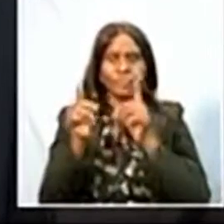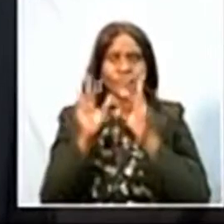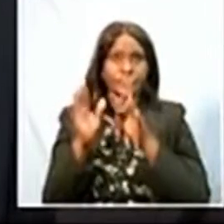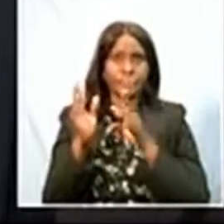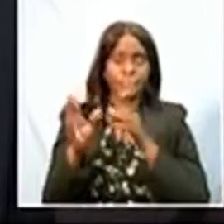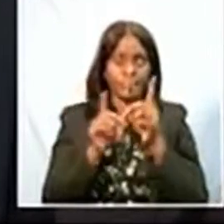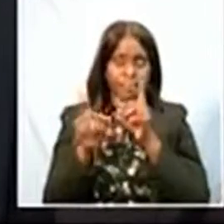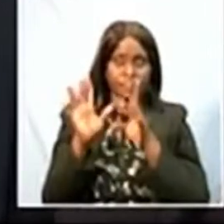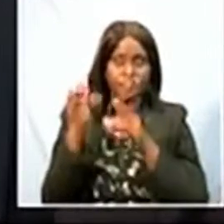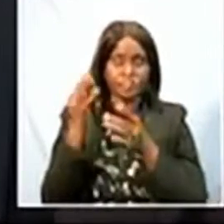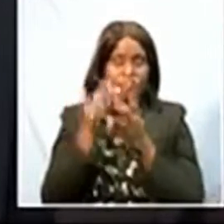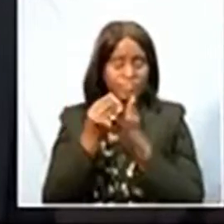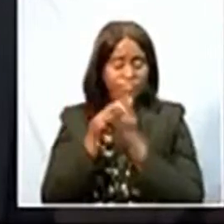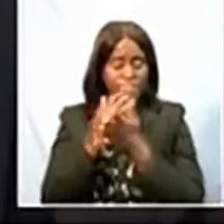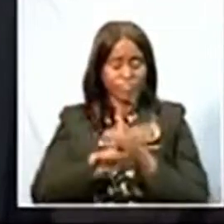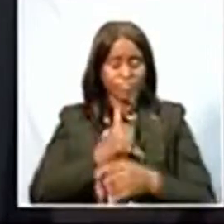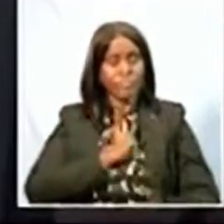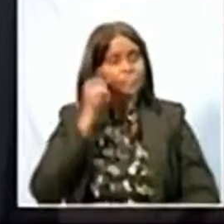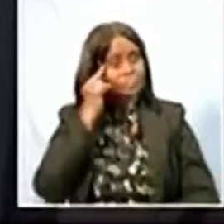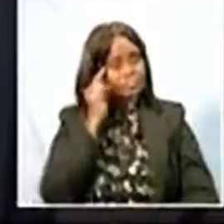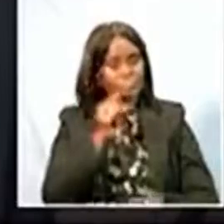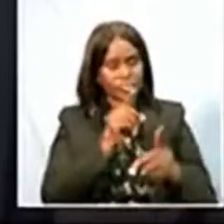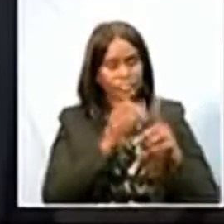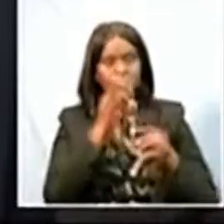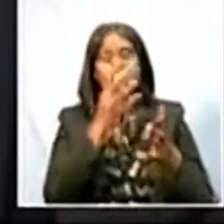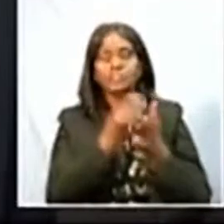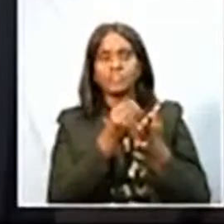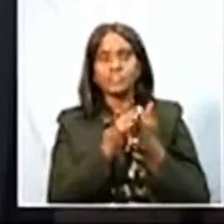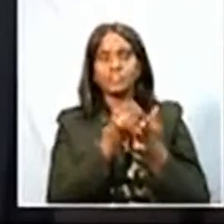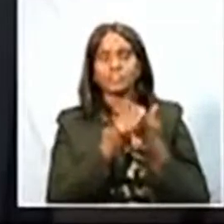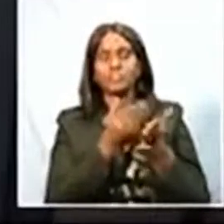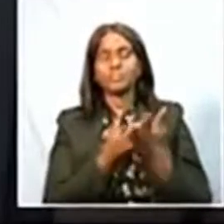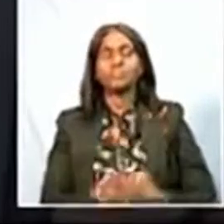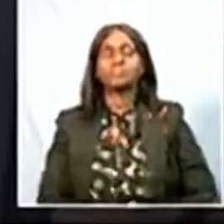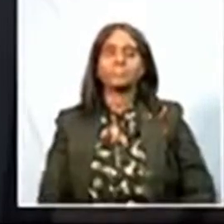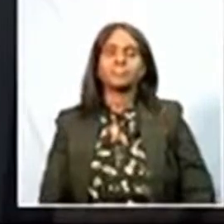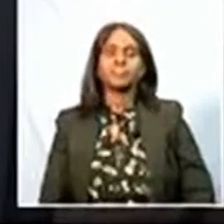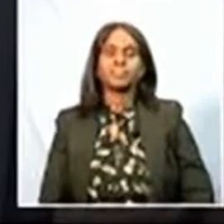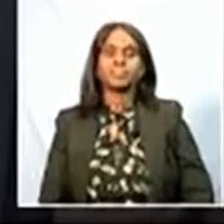director finance, I think, where is the director finance?